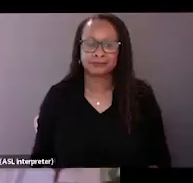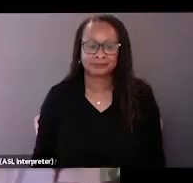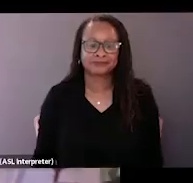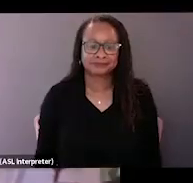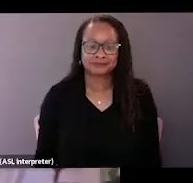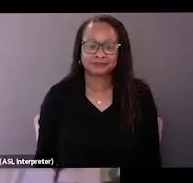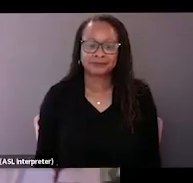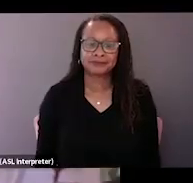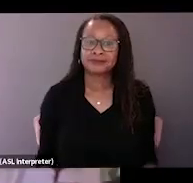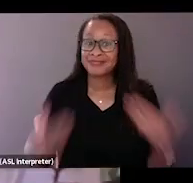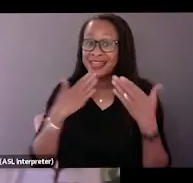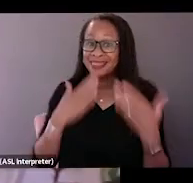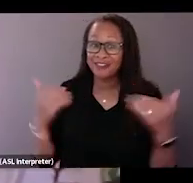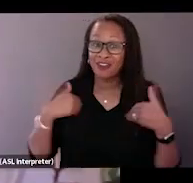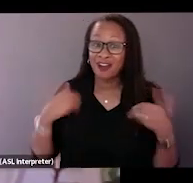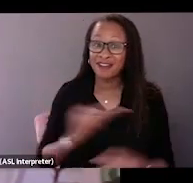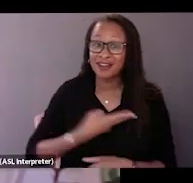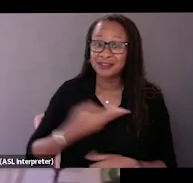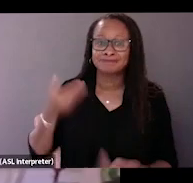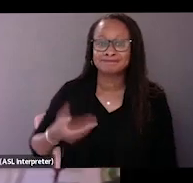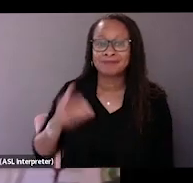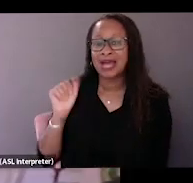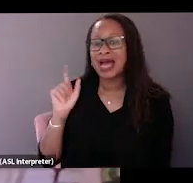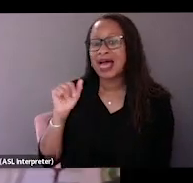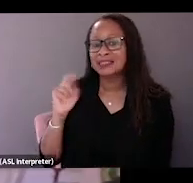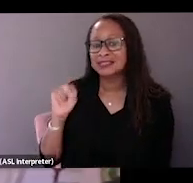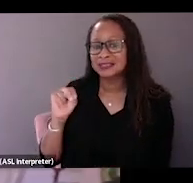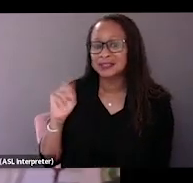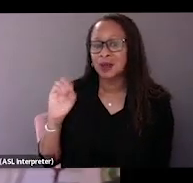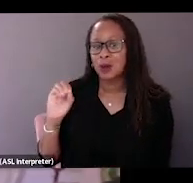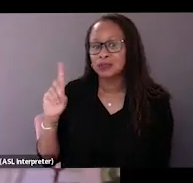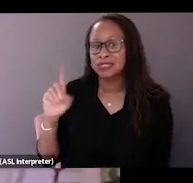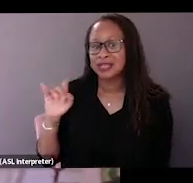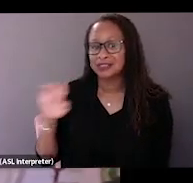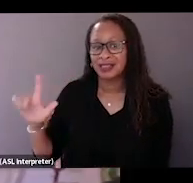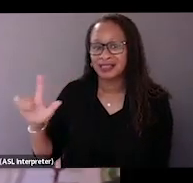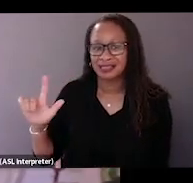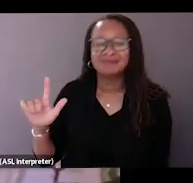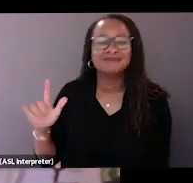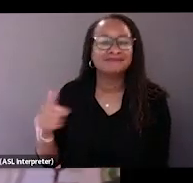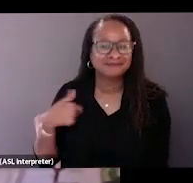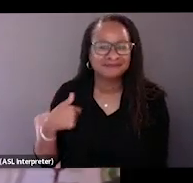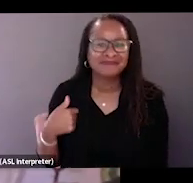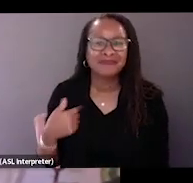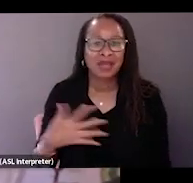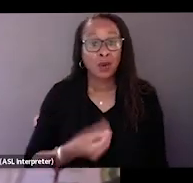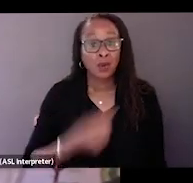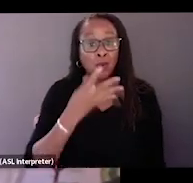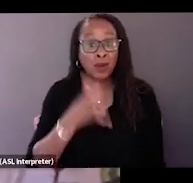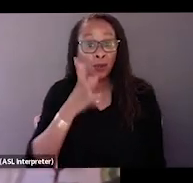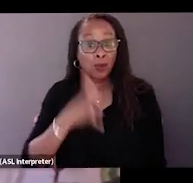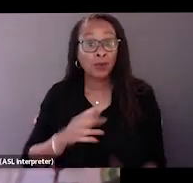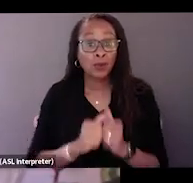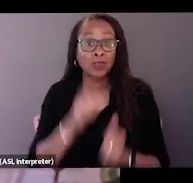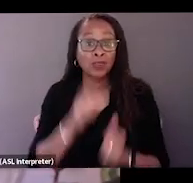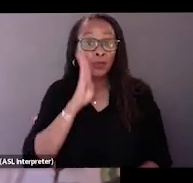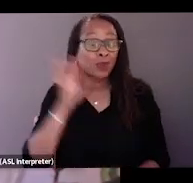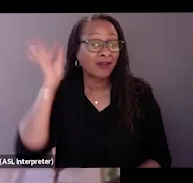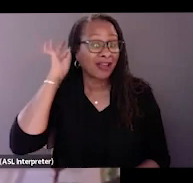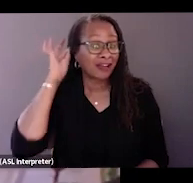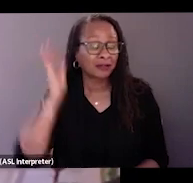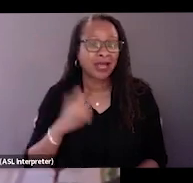Thank you for having us. My name is Alison O'Daniel, and I am a white woman with brown hair. I